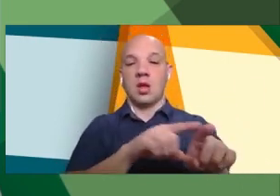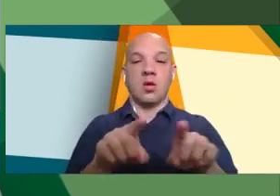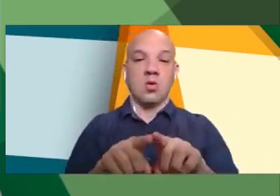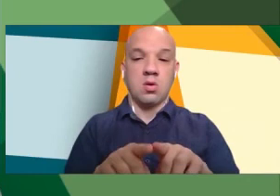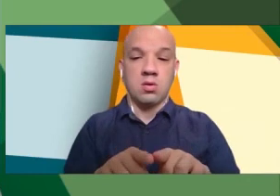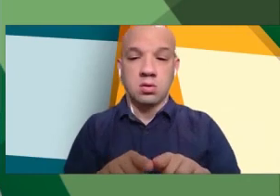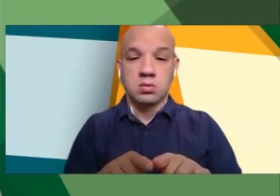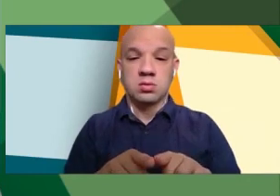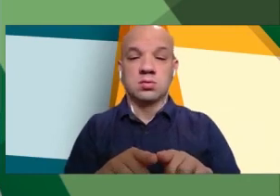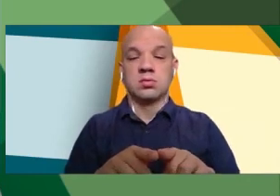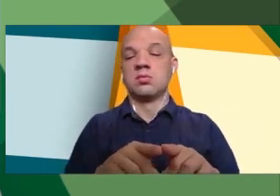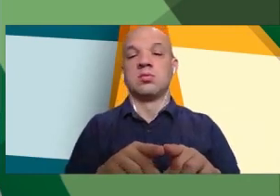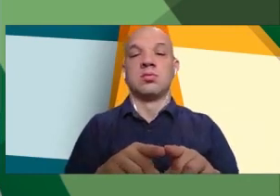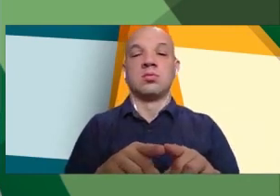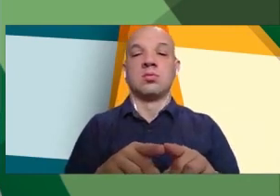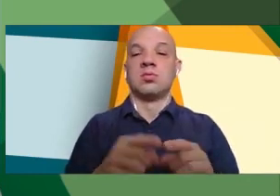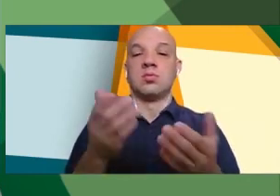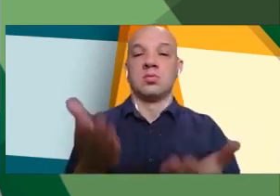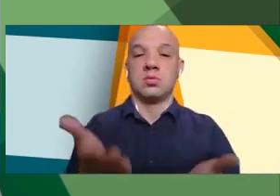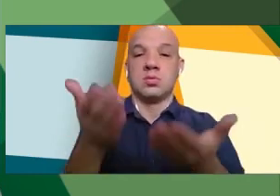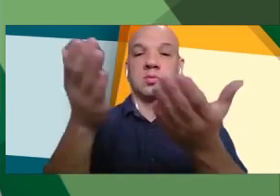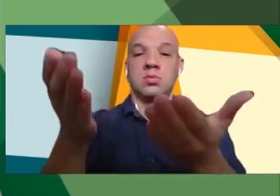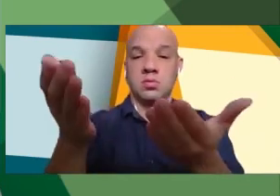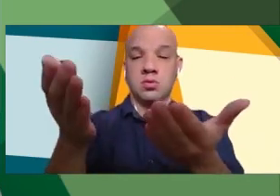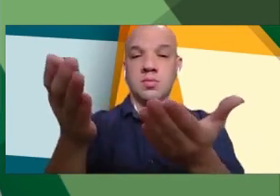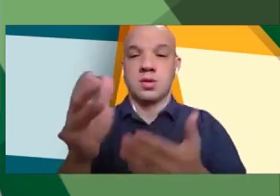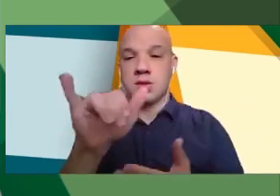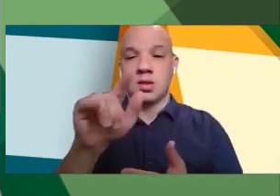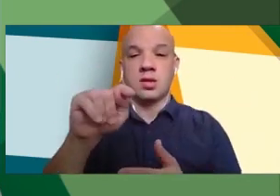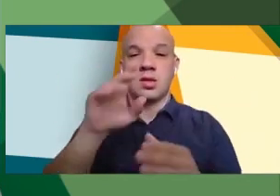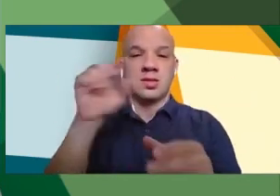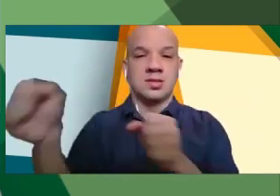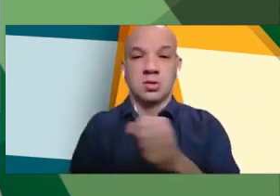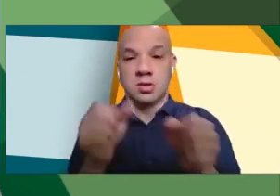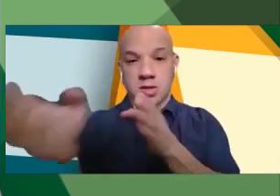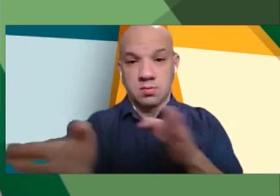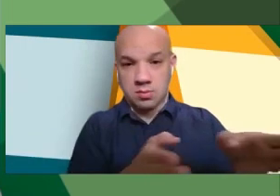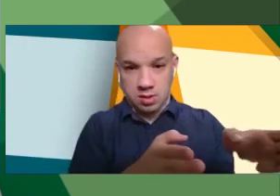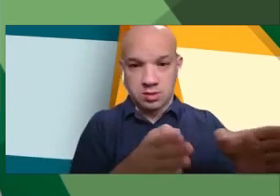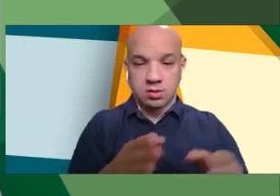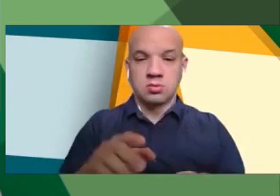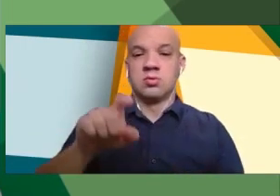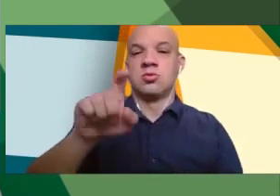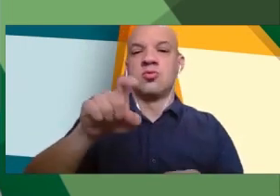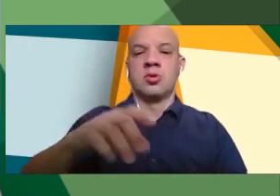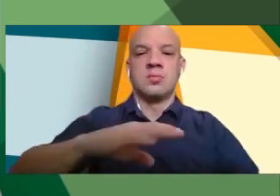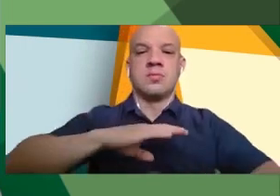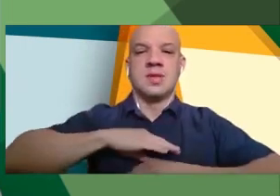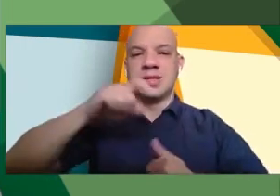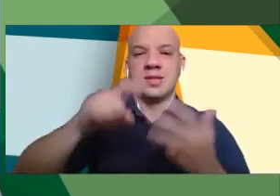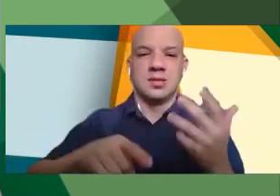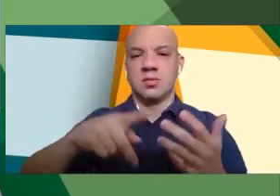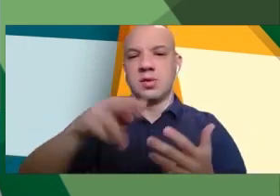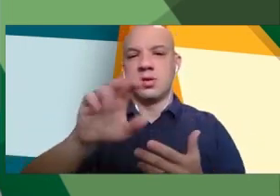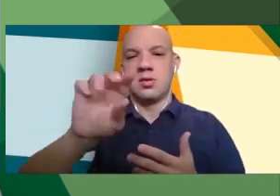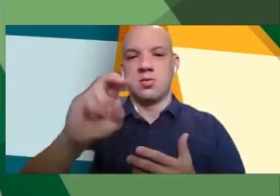to recommend an IT strategic plan to meet the current and future needs of the PRDOH. And we